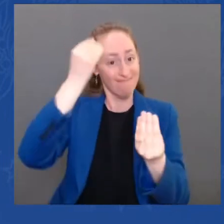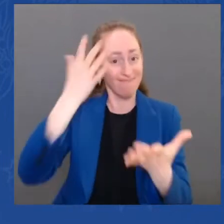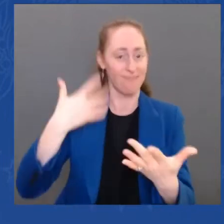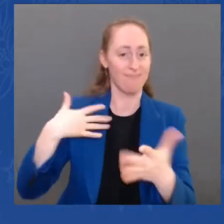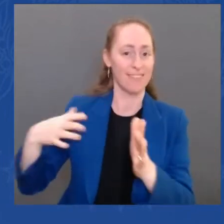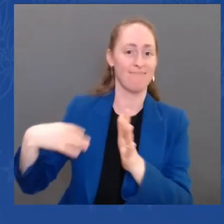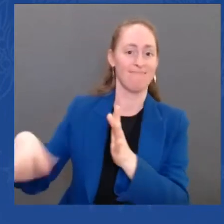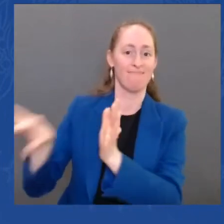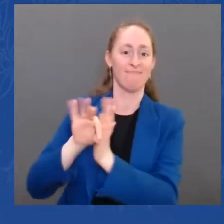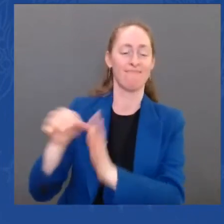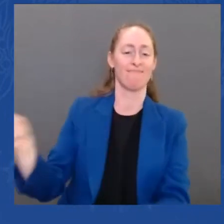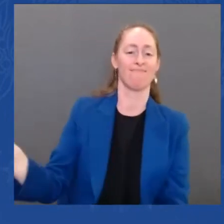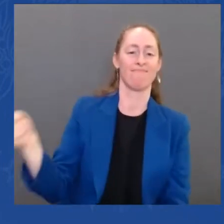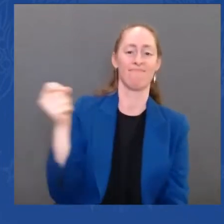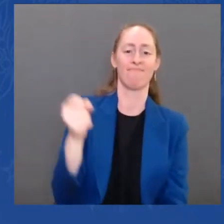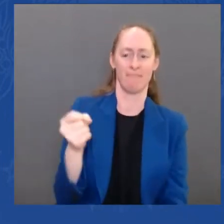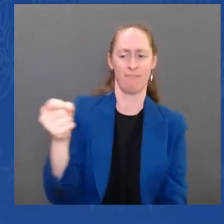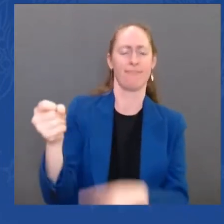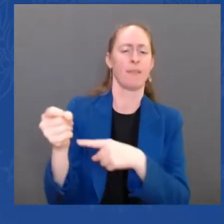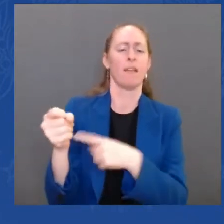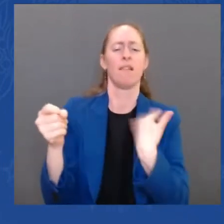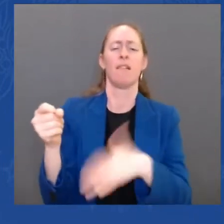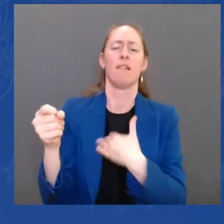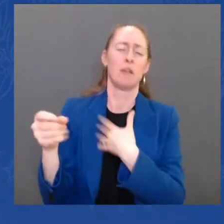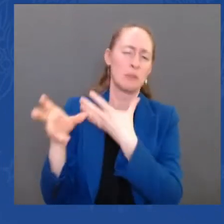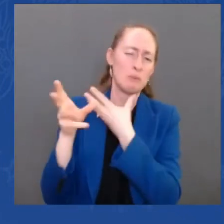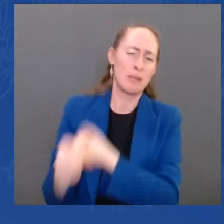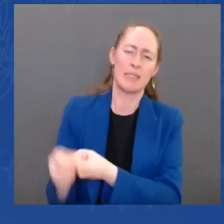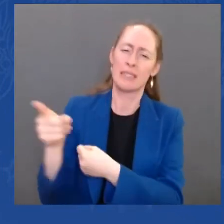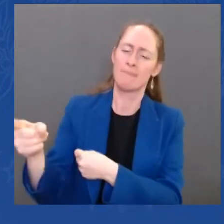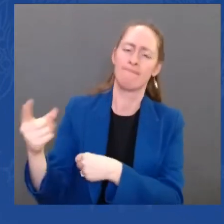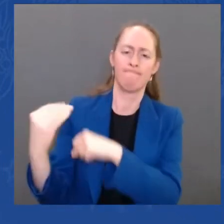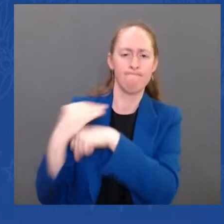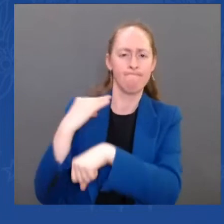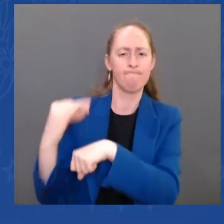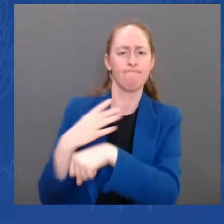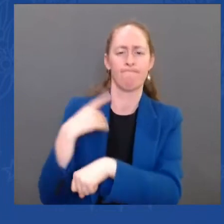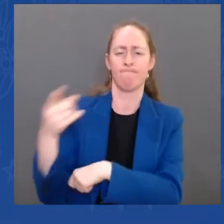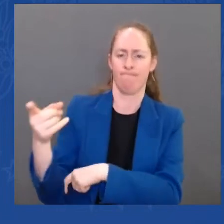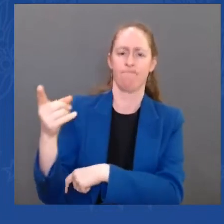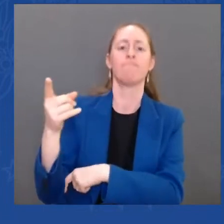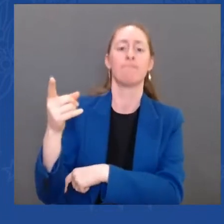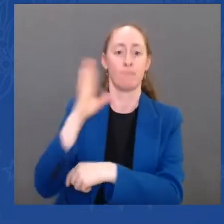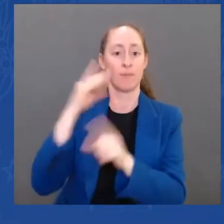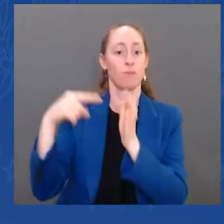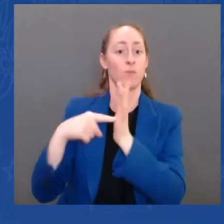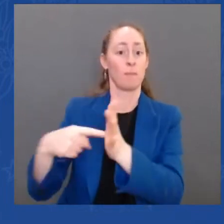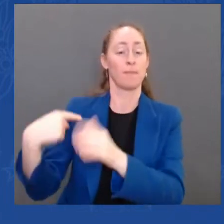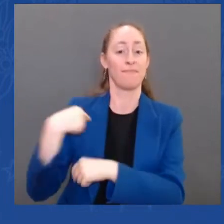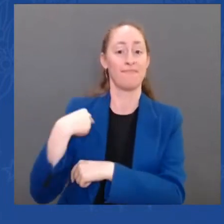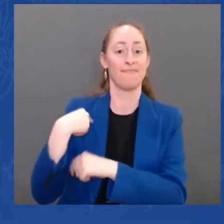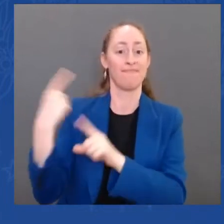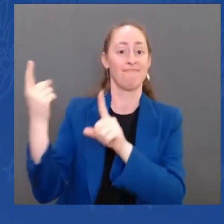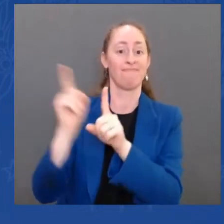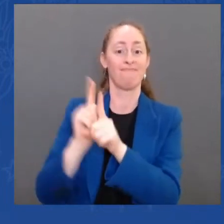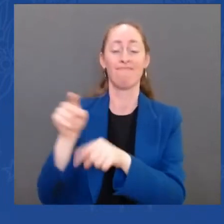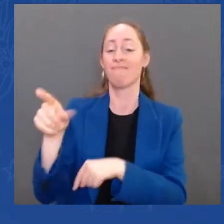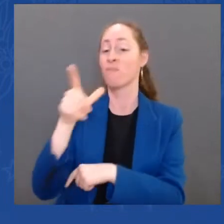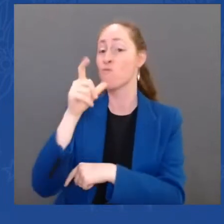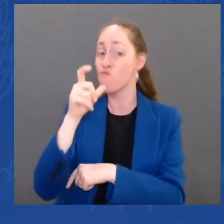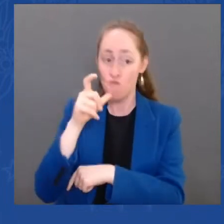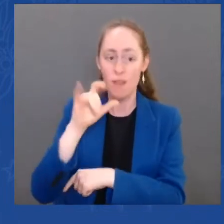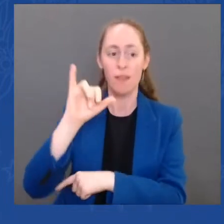ASEAN, Johannes Abraham. I know you've already all seen him, but Johannes, you got to come back once in a while and say hi to